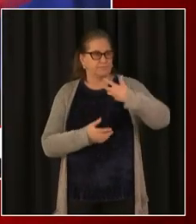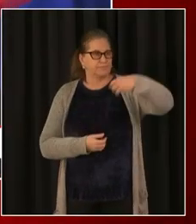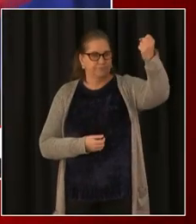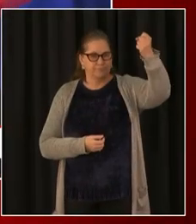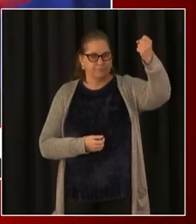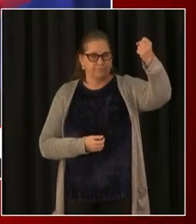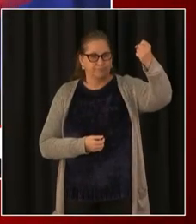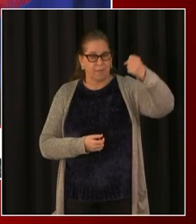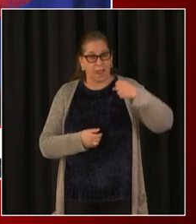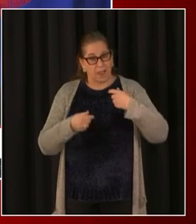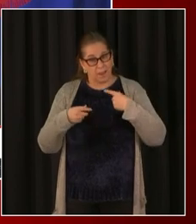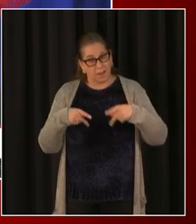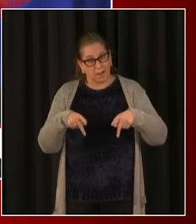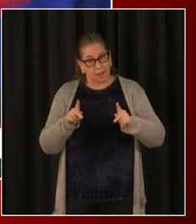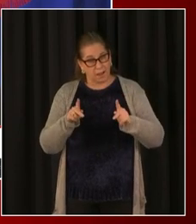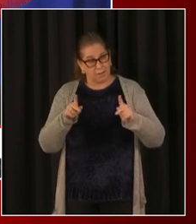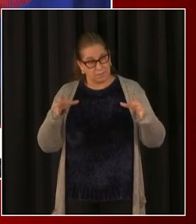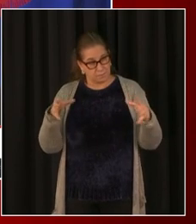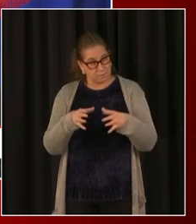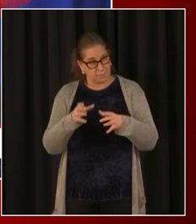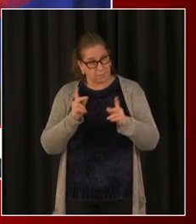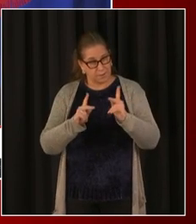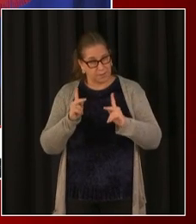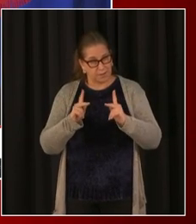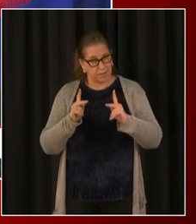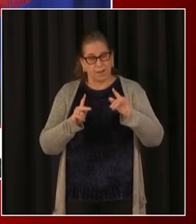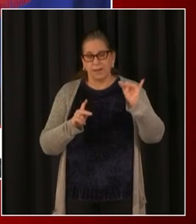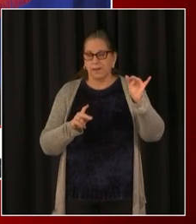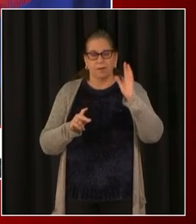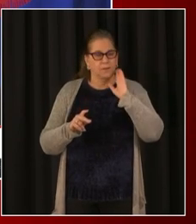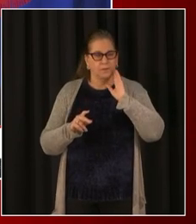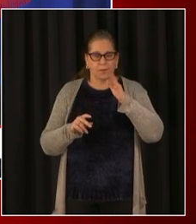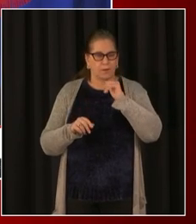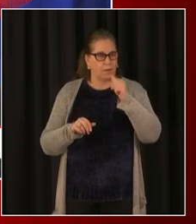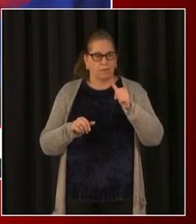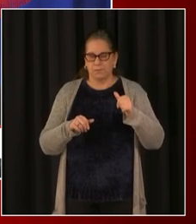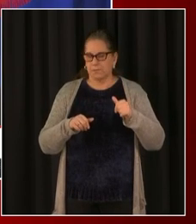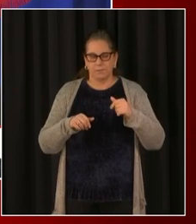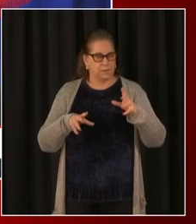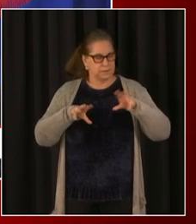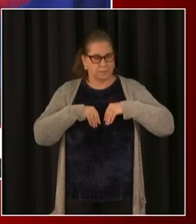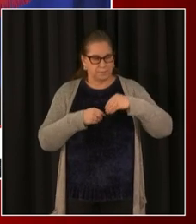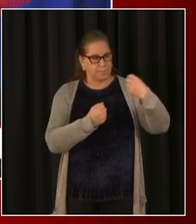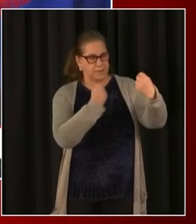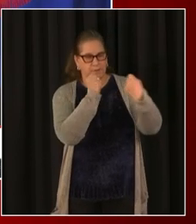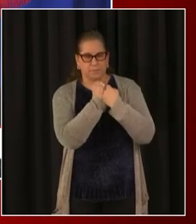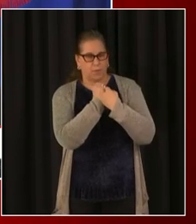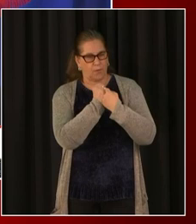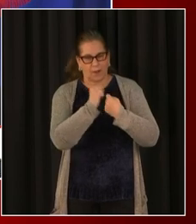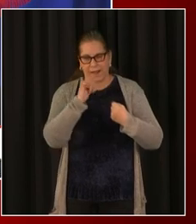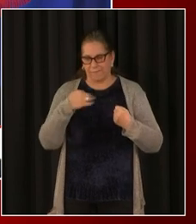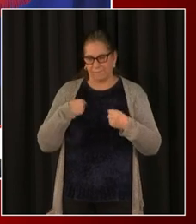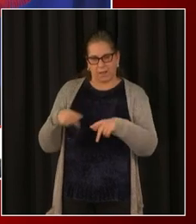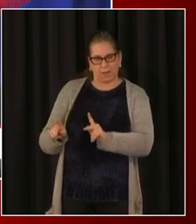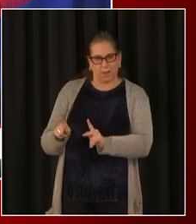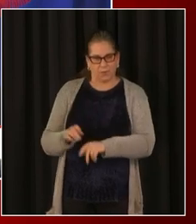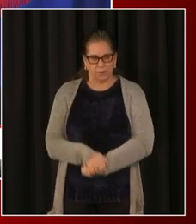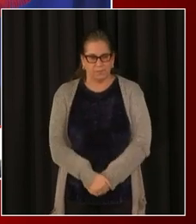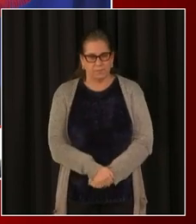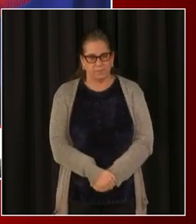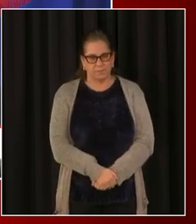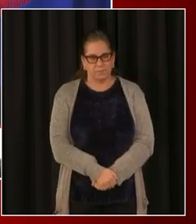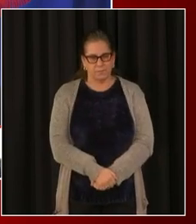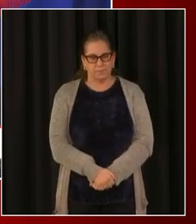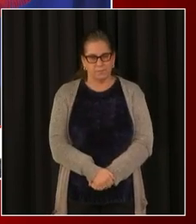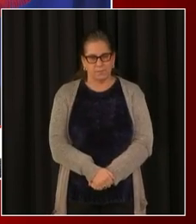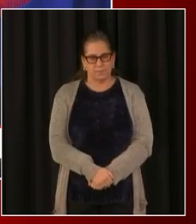the contents of that call and, you know, the way that the United States Capitol Police Chief asked for help? And